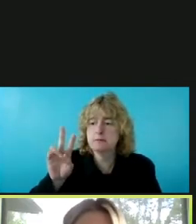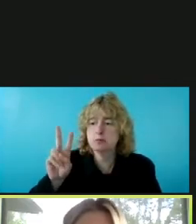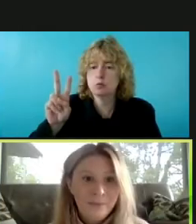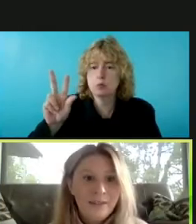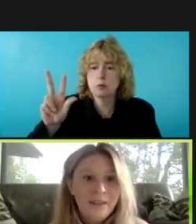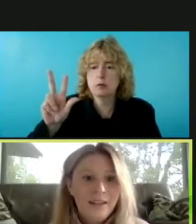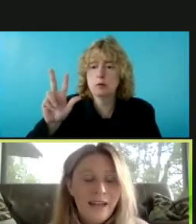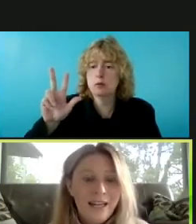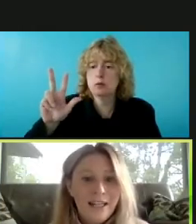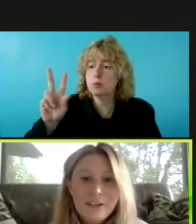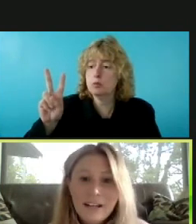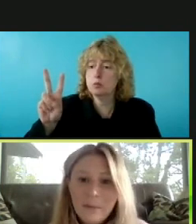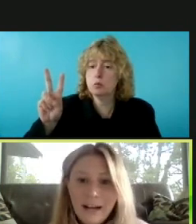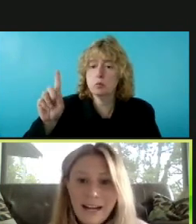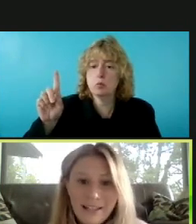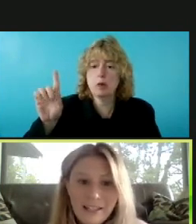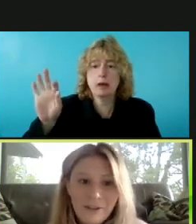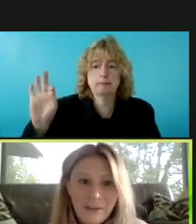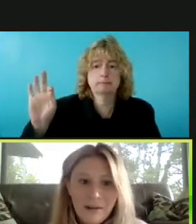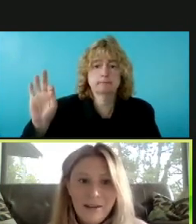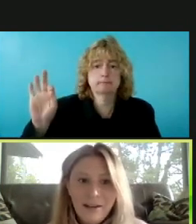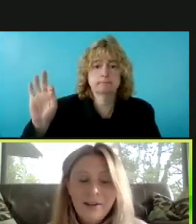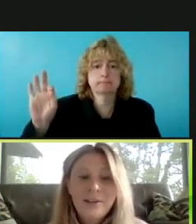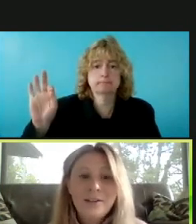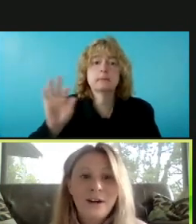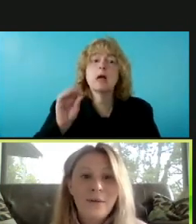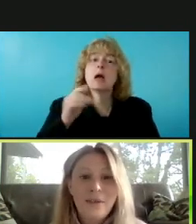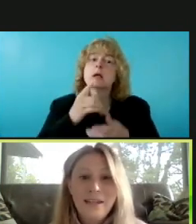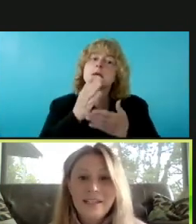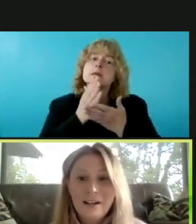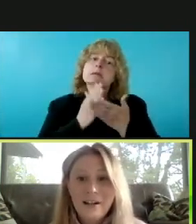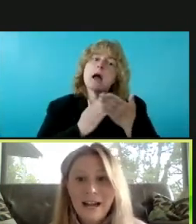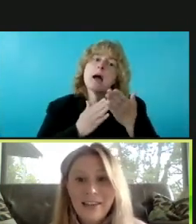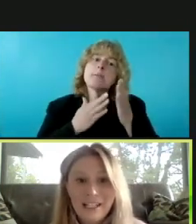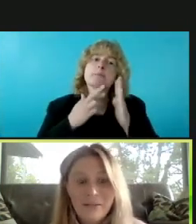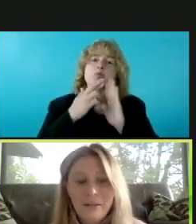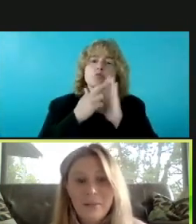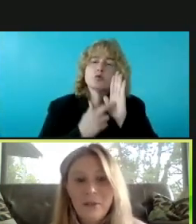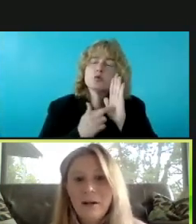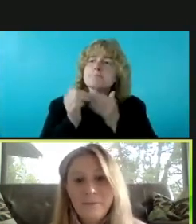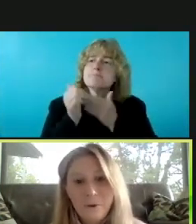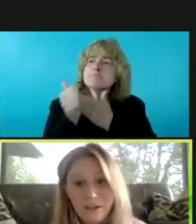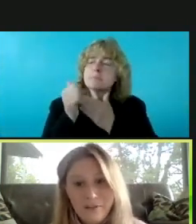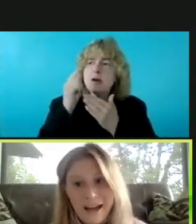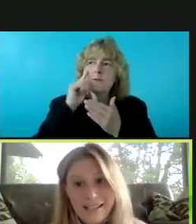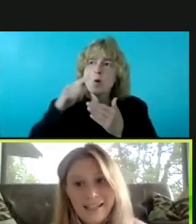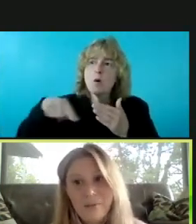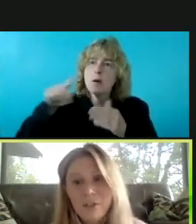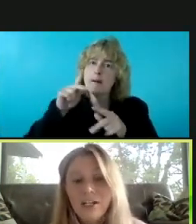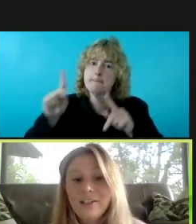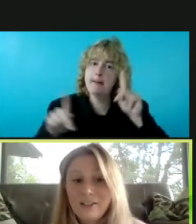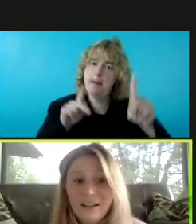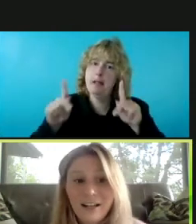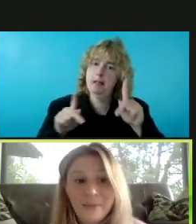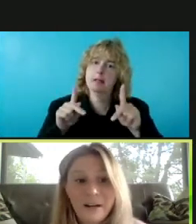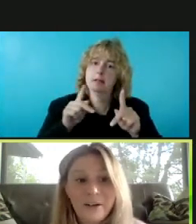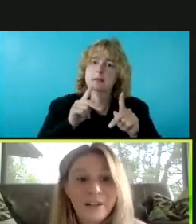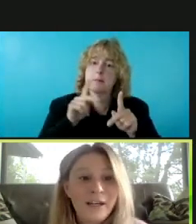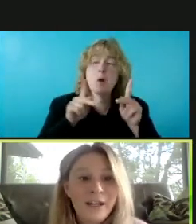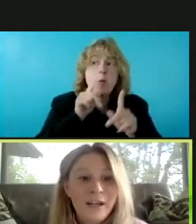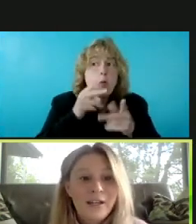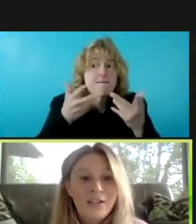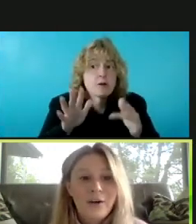855-723-3219. And here's a couple guidelines for the public. So these are guidelines for people who are fully vaccinated, which I just talked